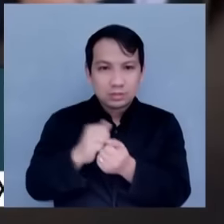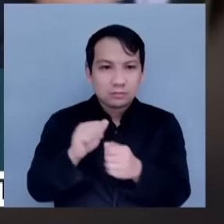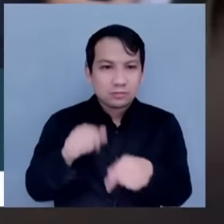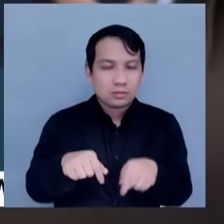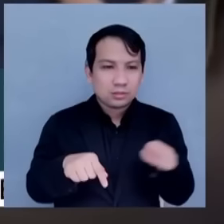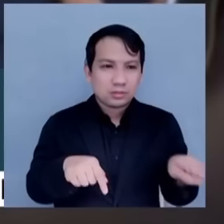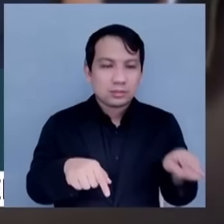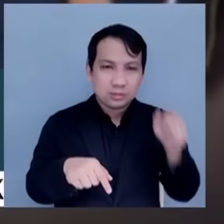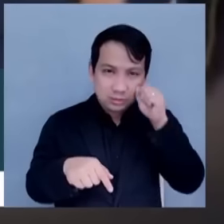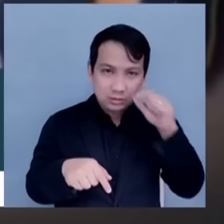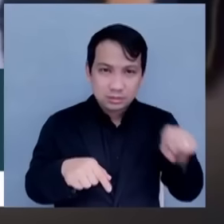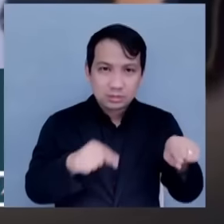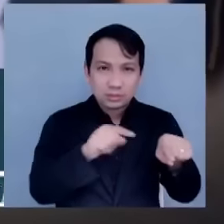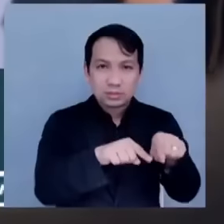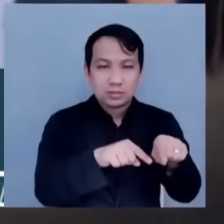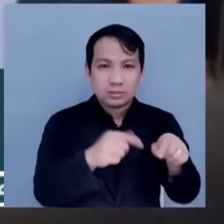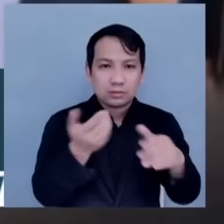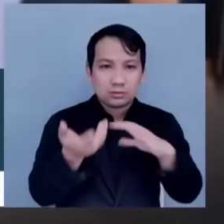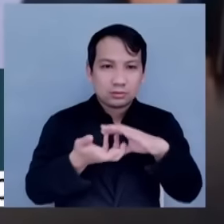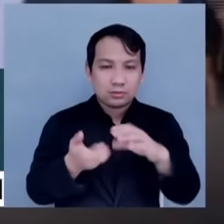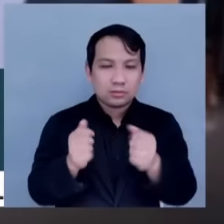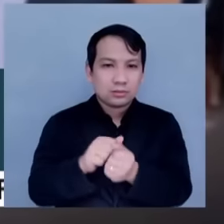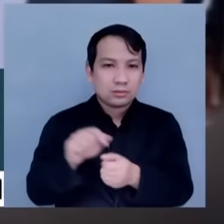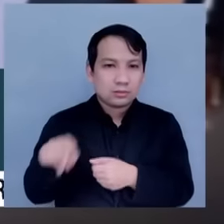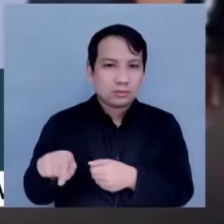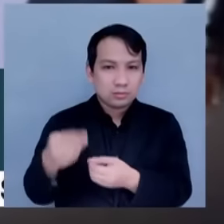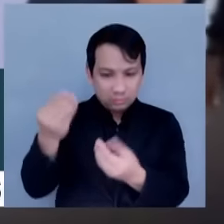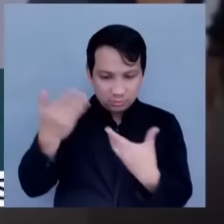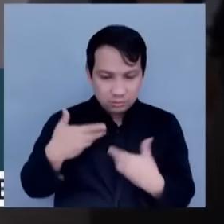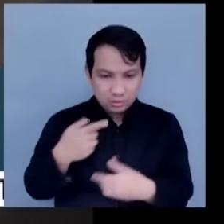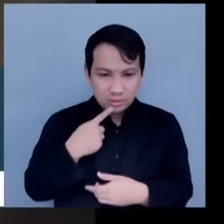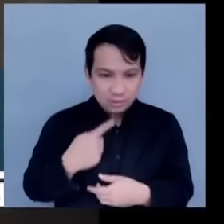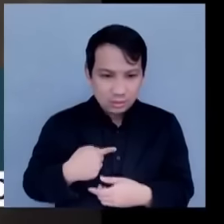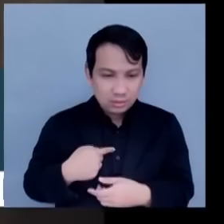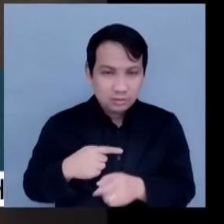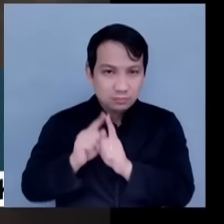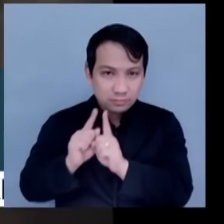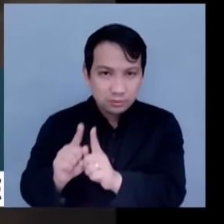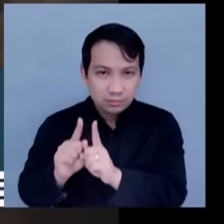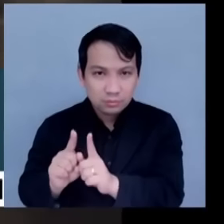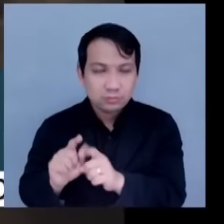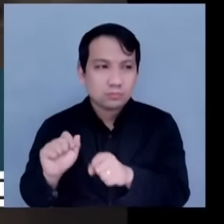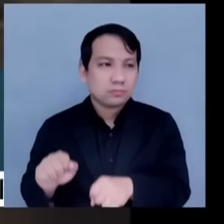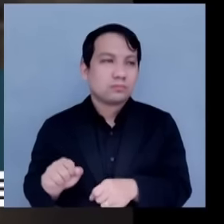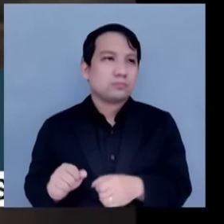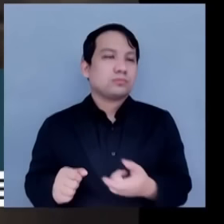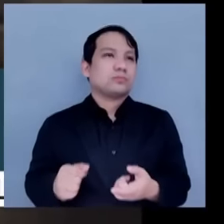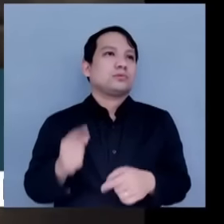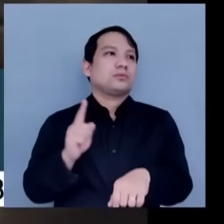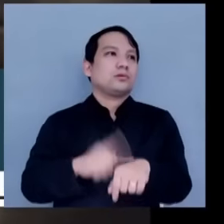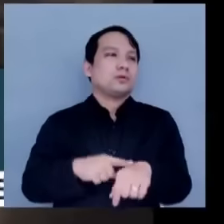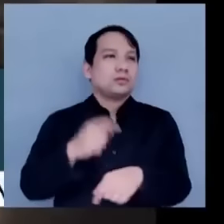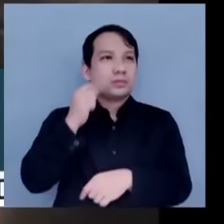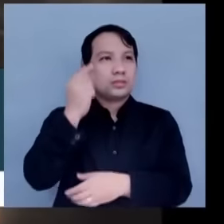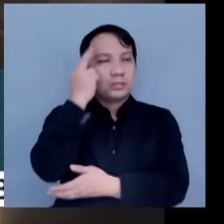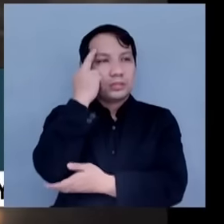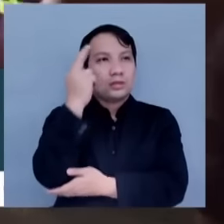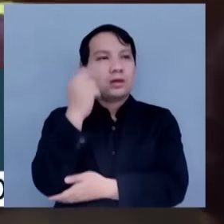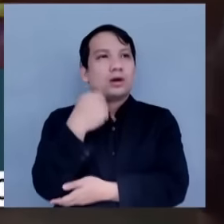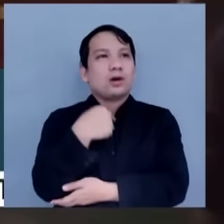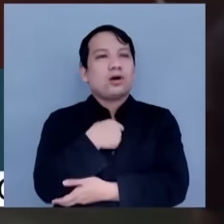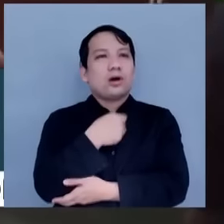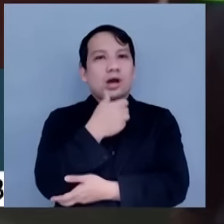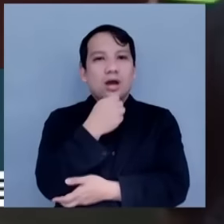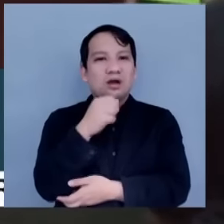Sheila, yung other client ko, na she told me na talaga magkasama sila. That was the only time I realized na walaan